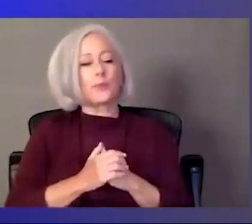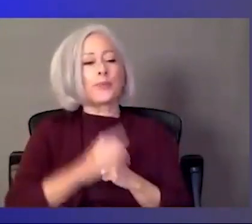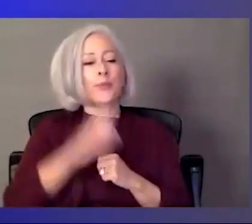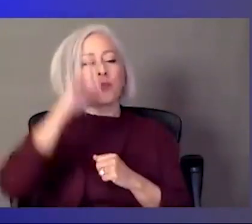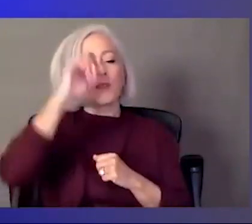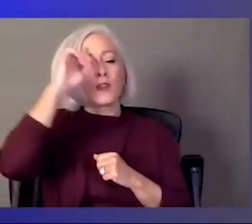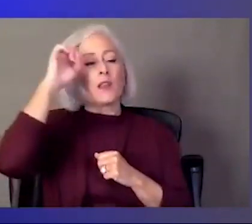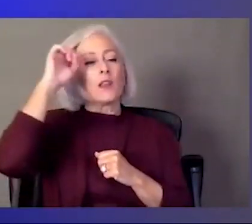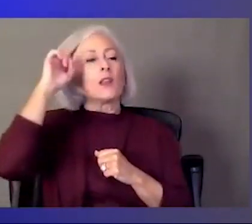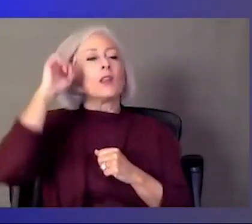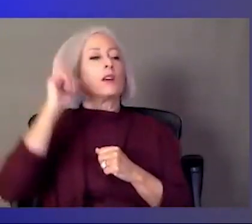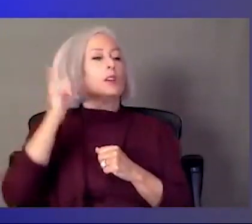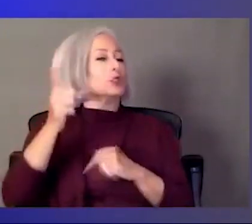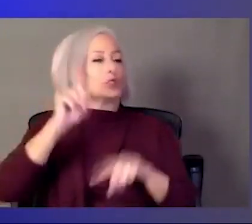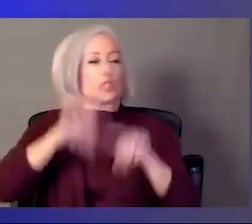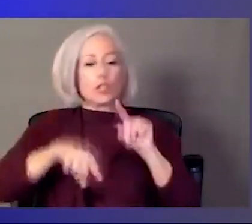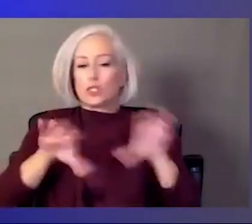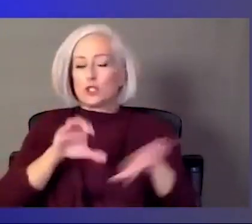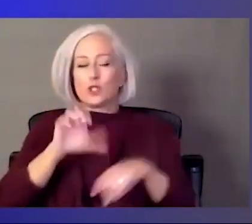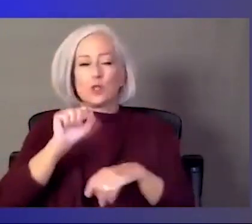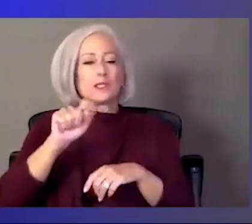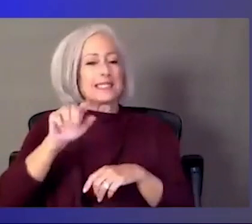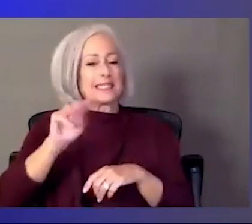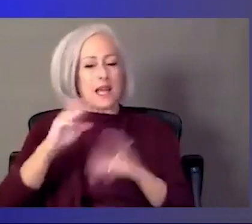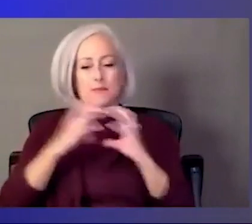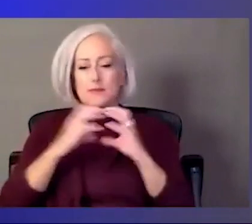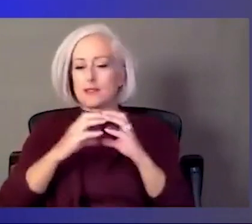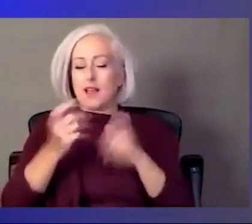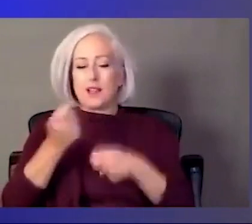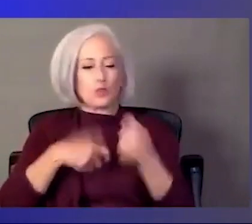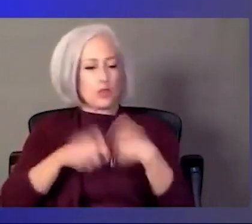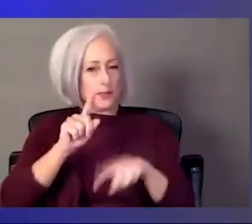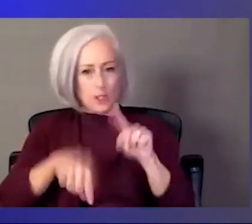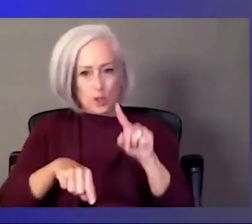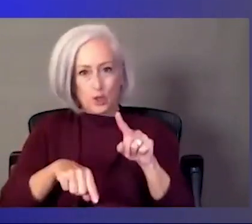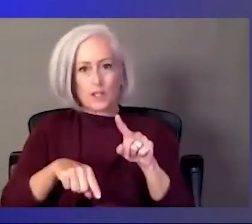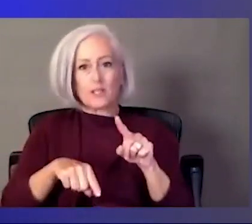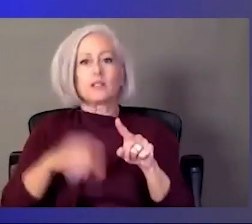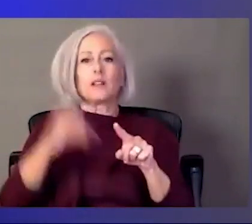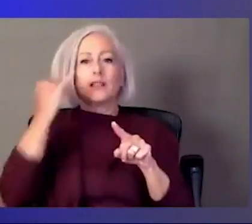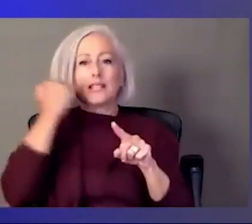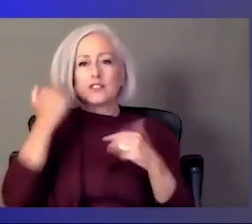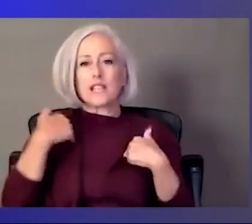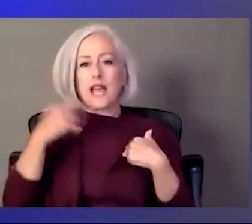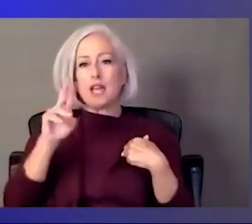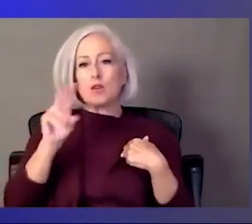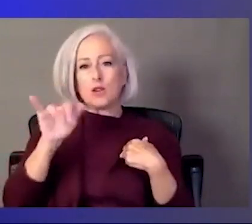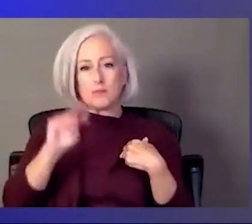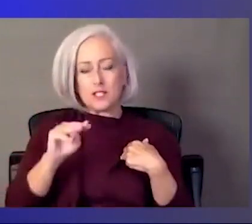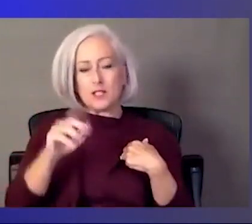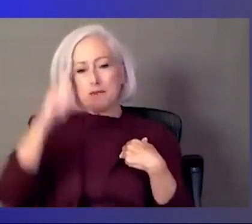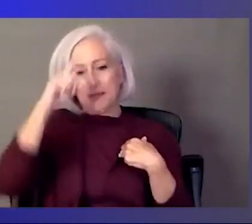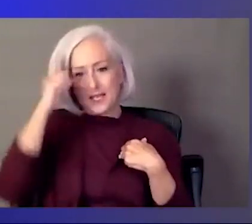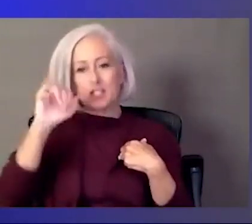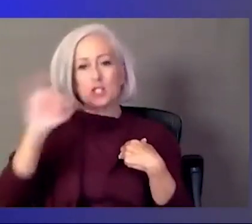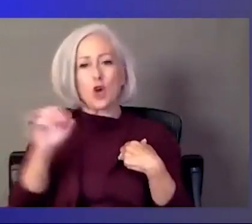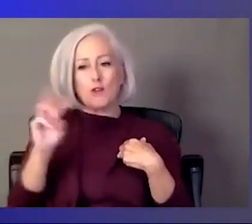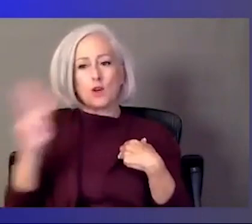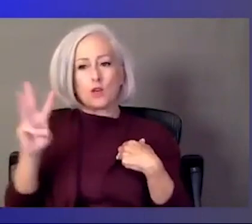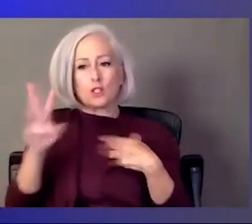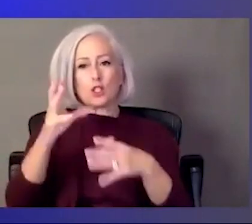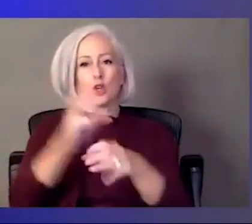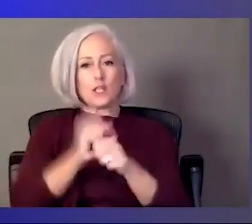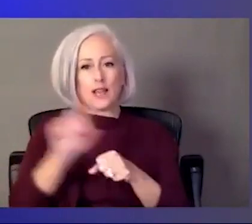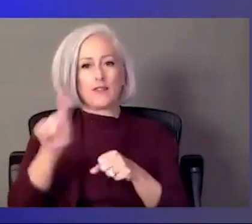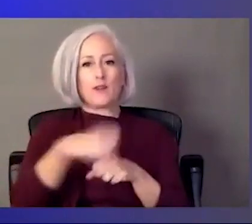she couldn't have a stem cell transplant even if we got her into remission because she's Jehovah's Witness. She couldn't receive the cells from somebody else. So we brought